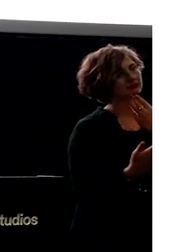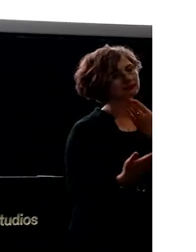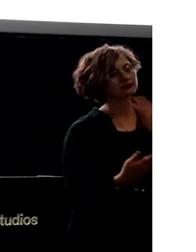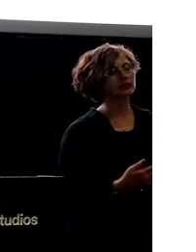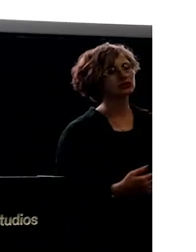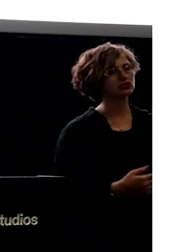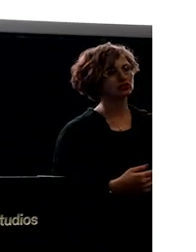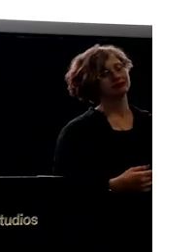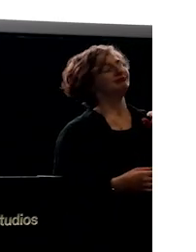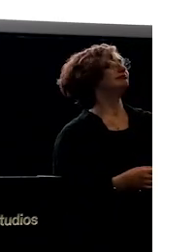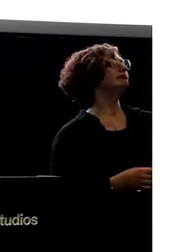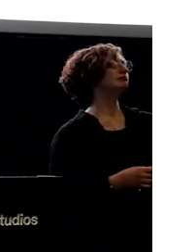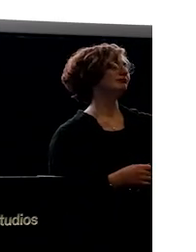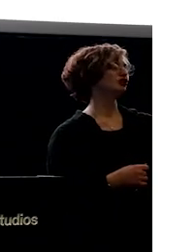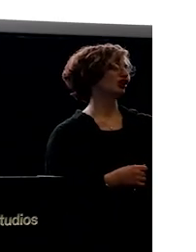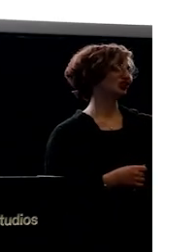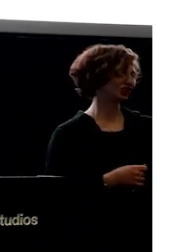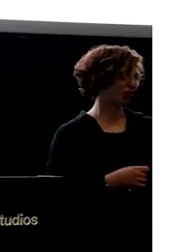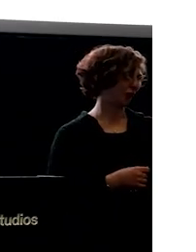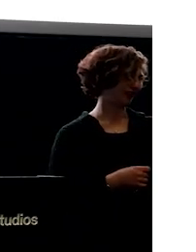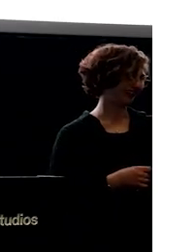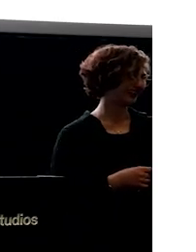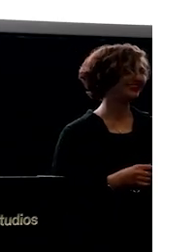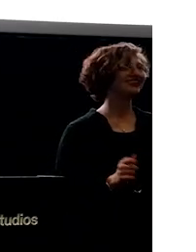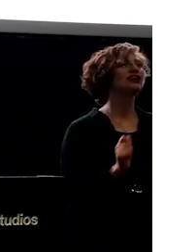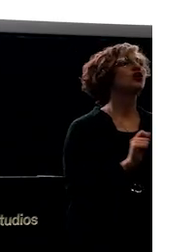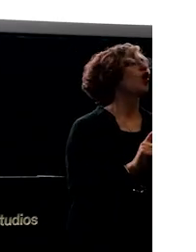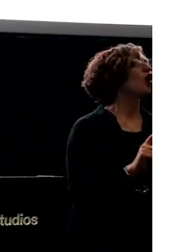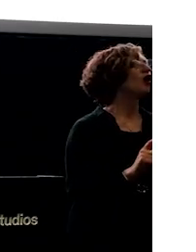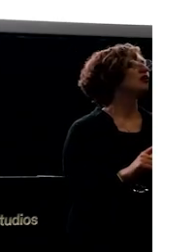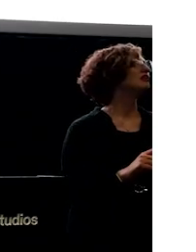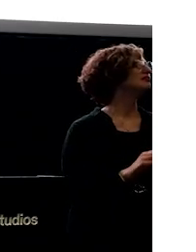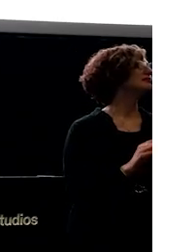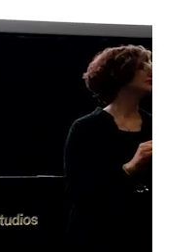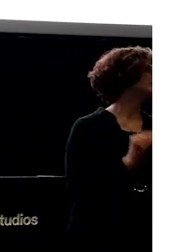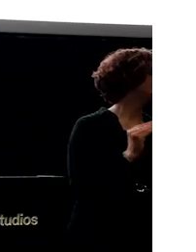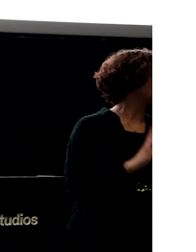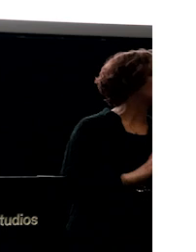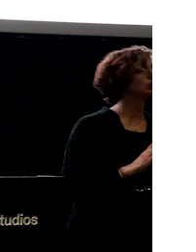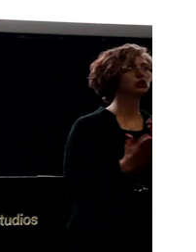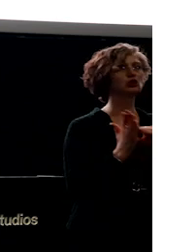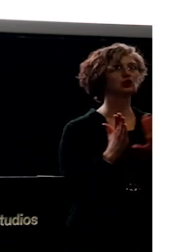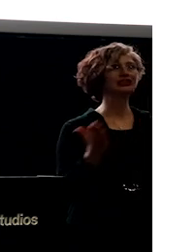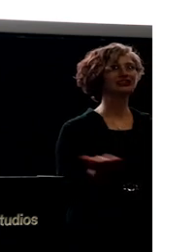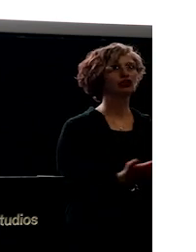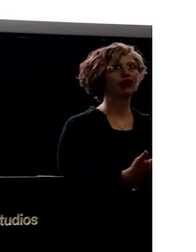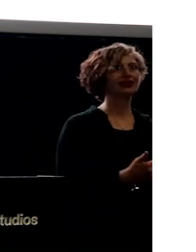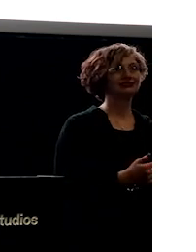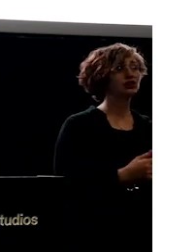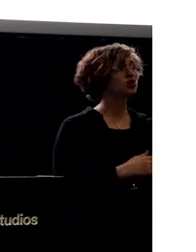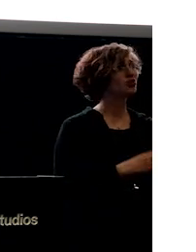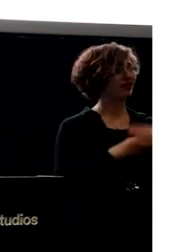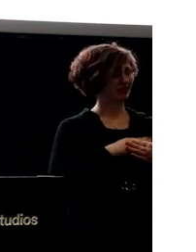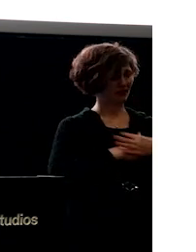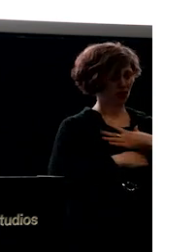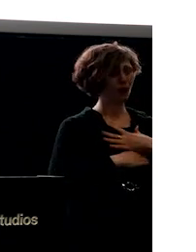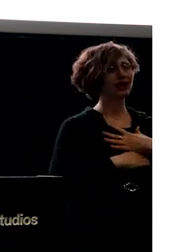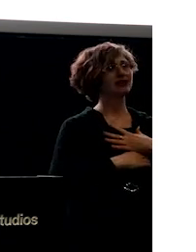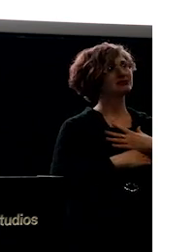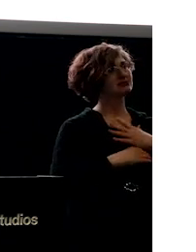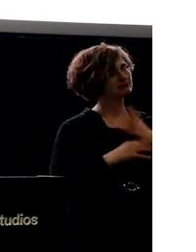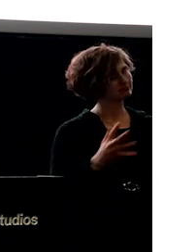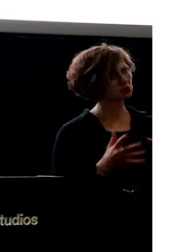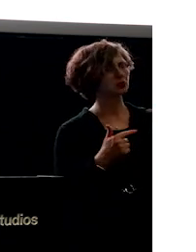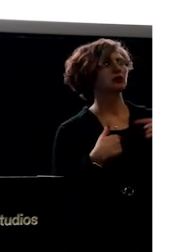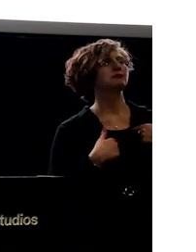Alex Lobos, and every faculty and student in the RIT community. Your influence continues to push me to grow as an educator, as